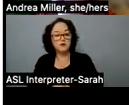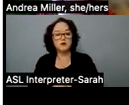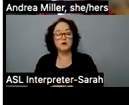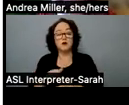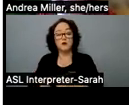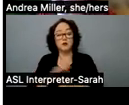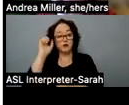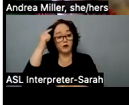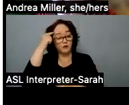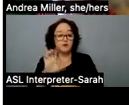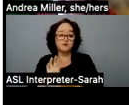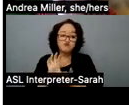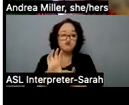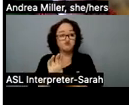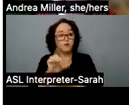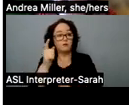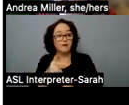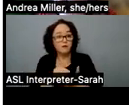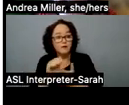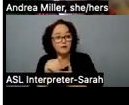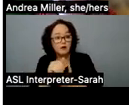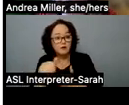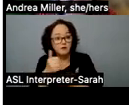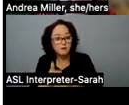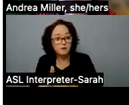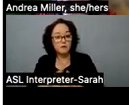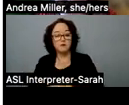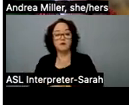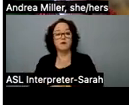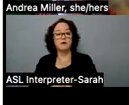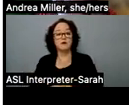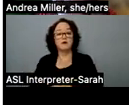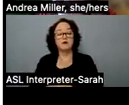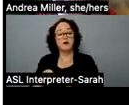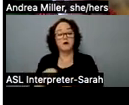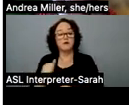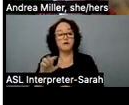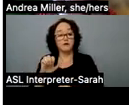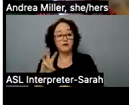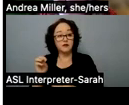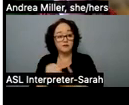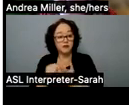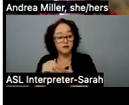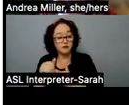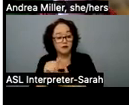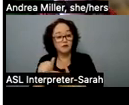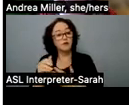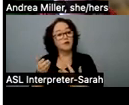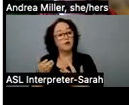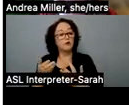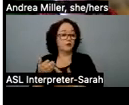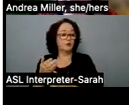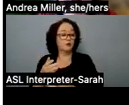$500,000 to that, and another $560,000 came through the Affordable Housing Trust Fund in the